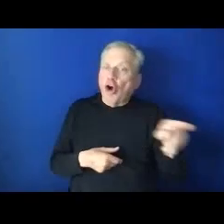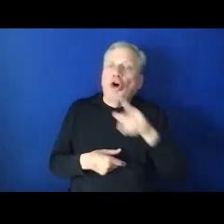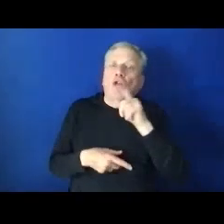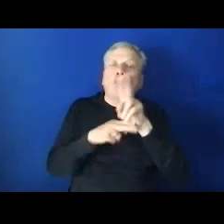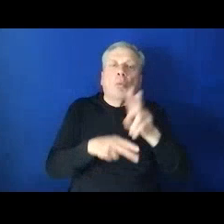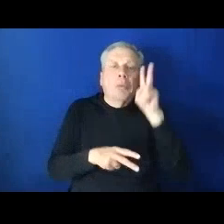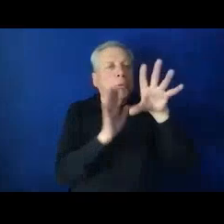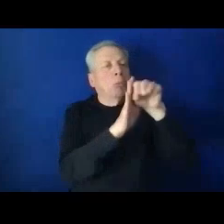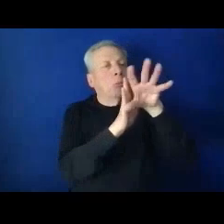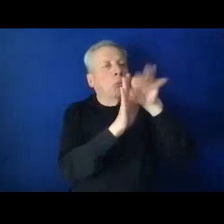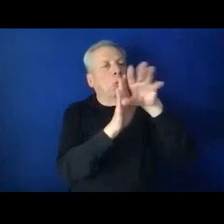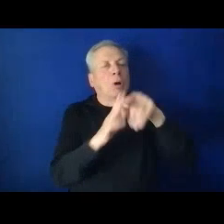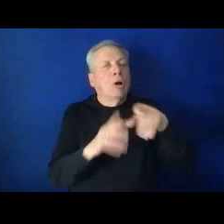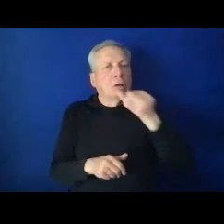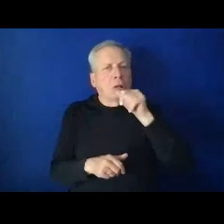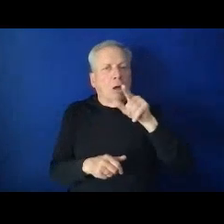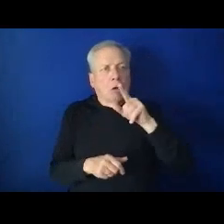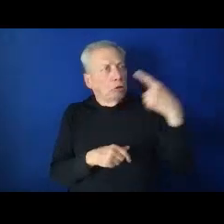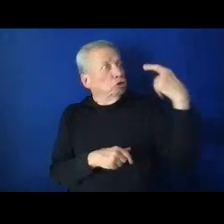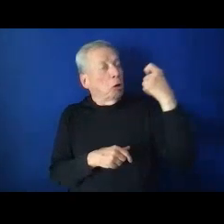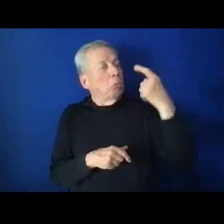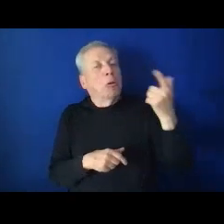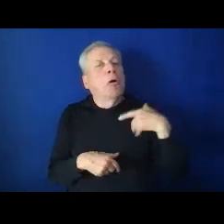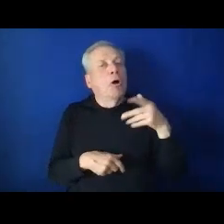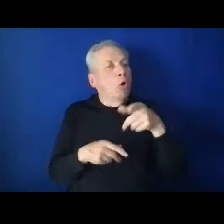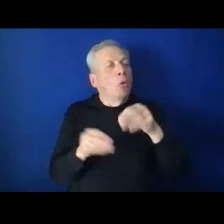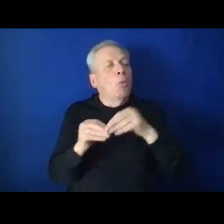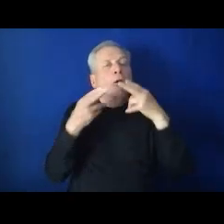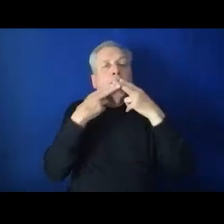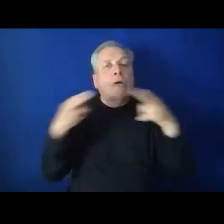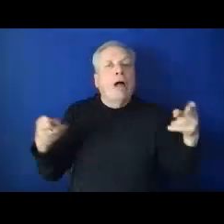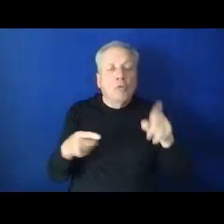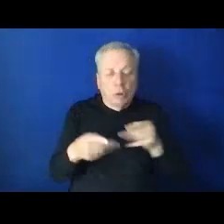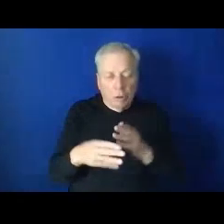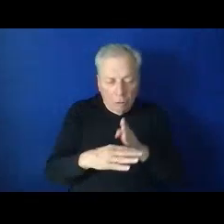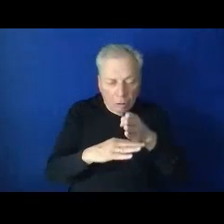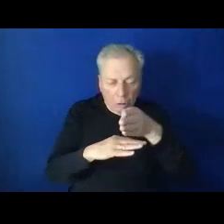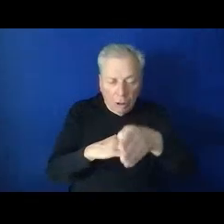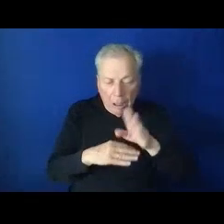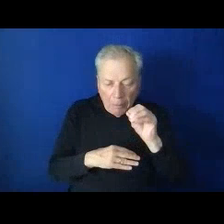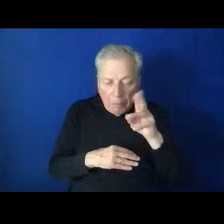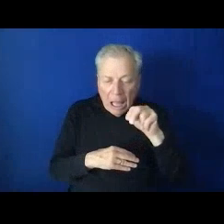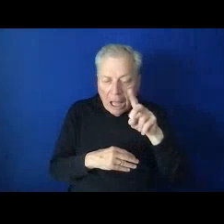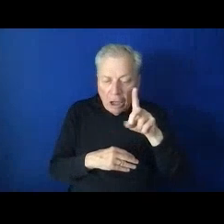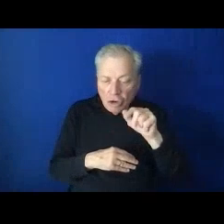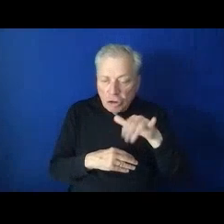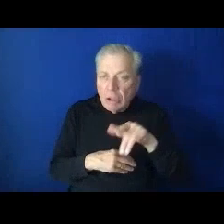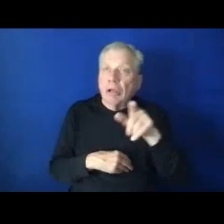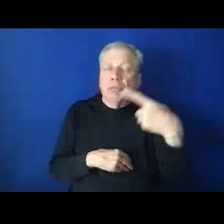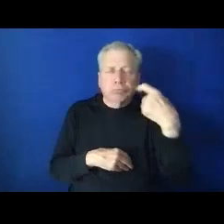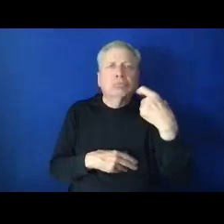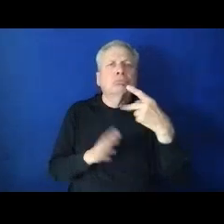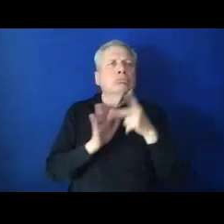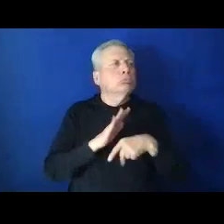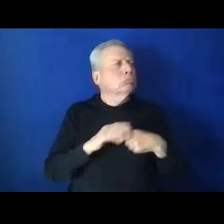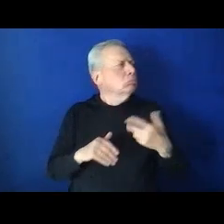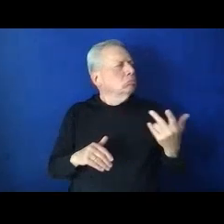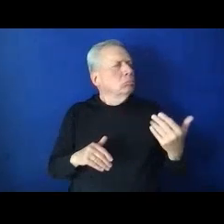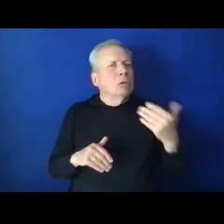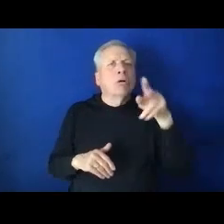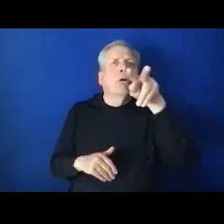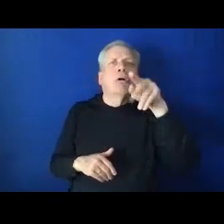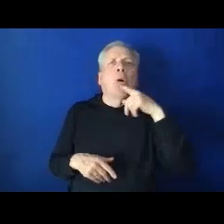of them. They're not used to being shot at. And so they're very naive when they cross over that boundary and they get harvested. So they may see somebody from a distance and not think they're